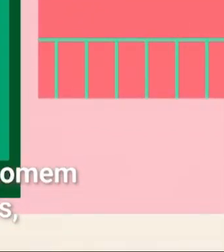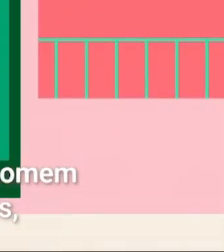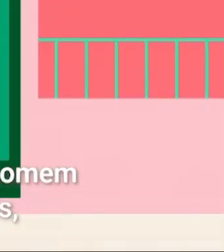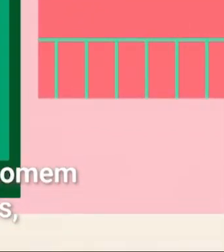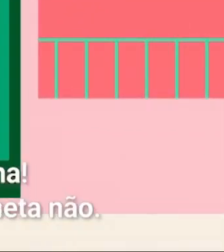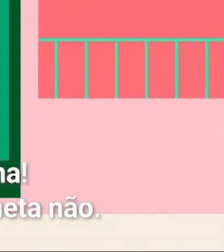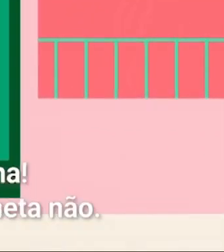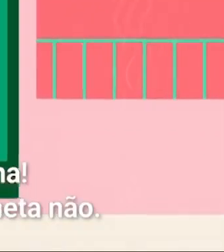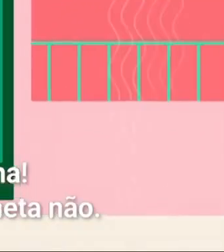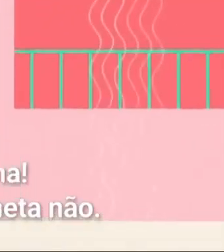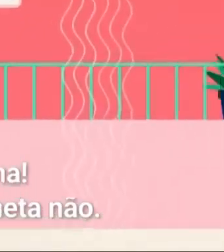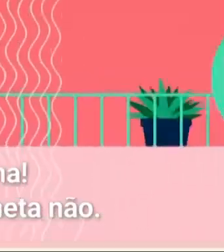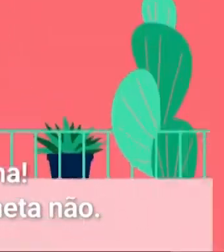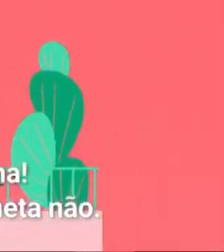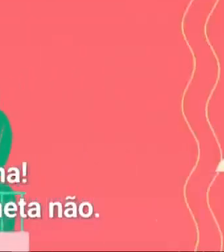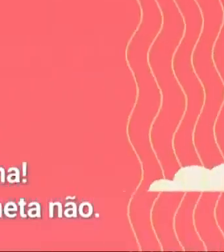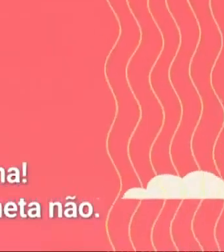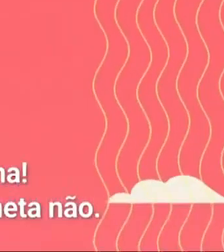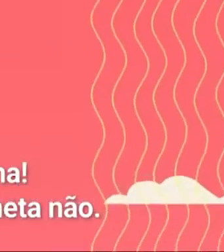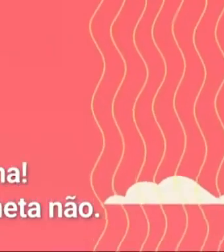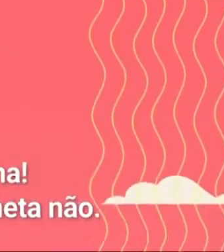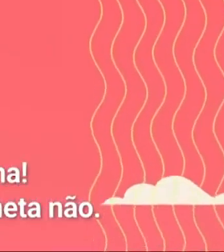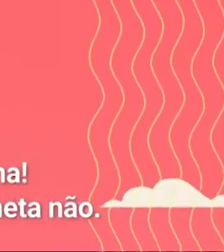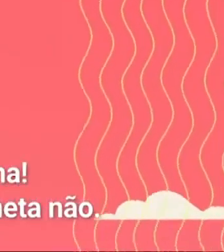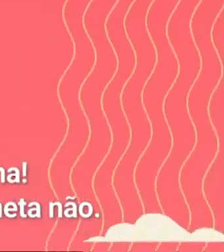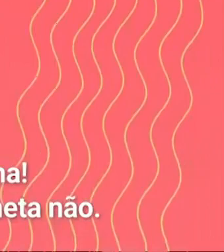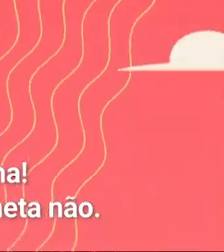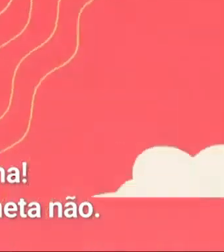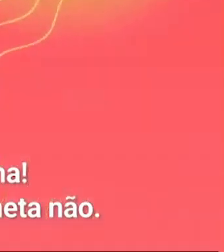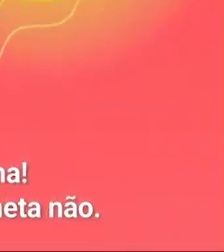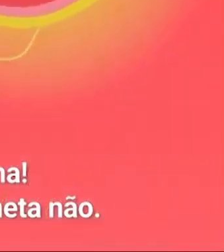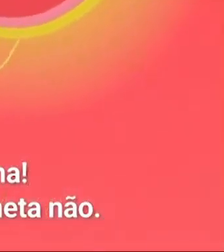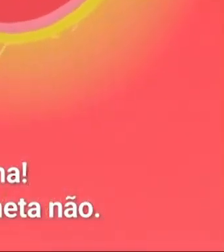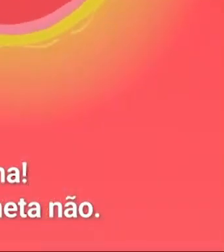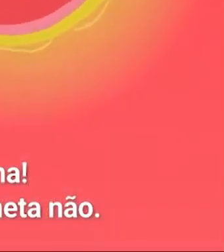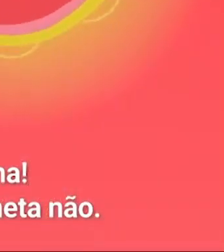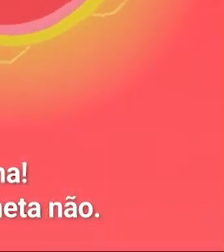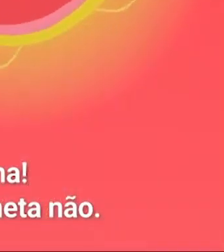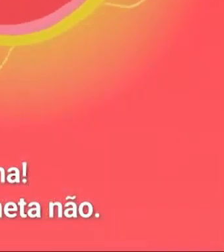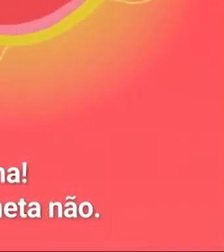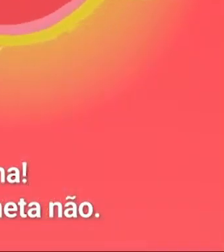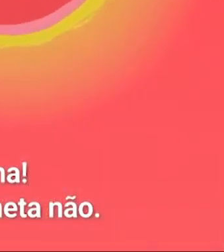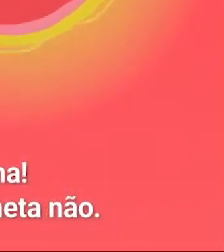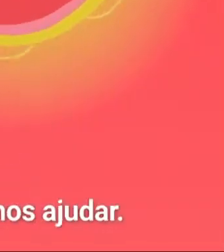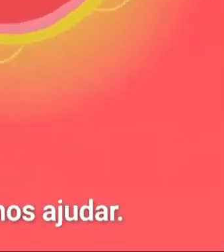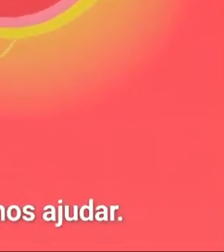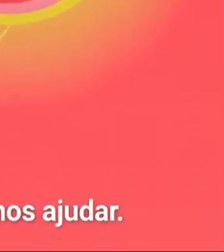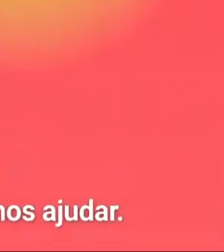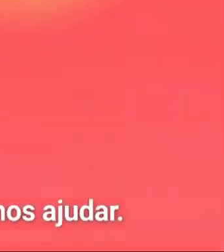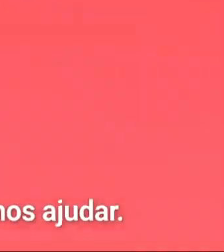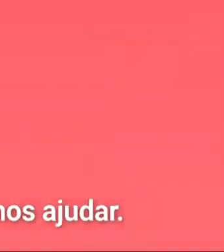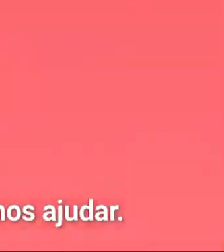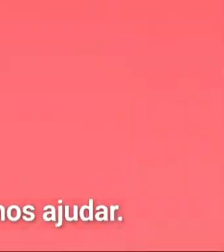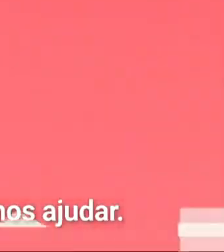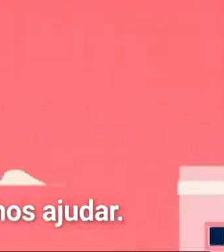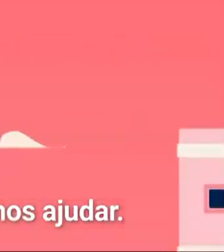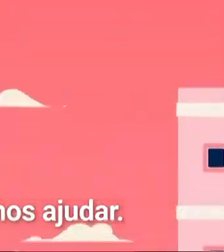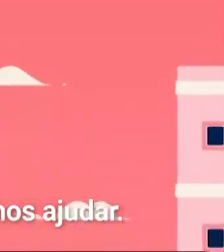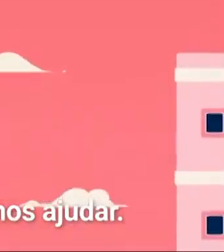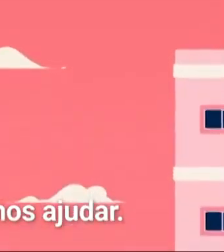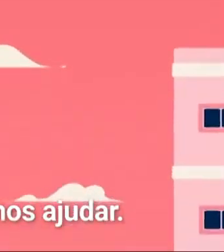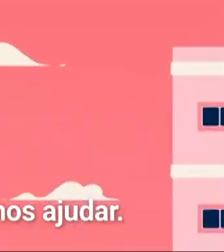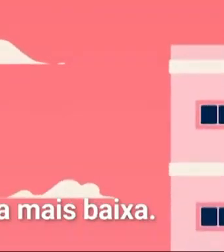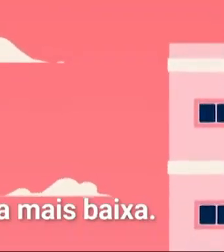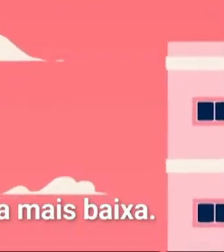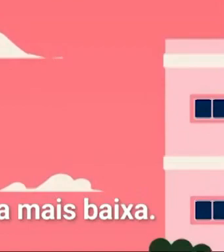tons of fossil fuels, which only makes the problem worse. While our houses stay cool, The planet doesn't. But again,